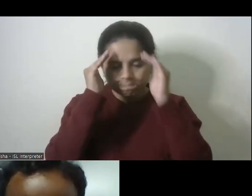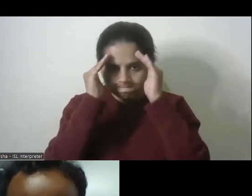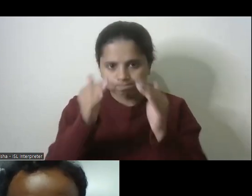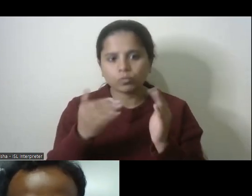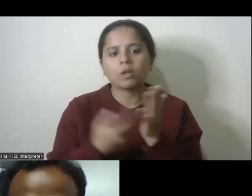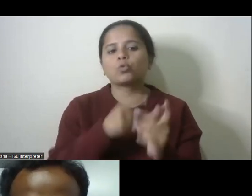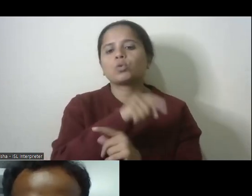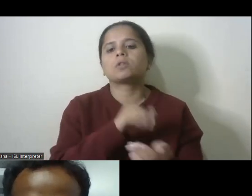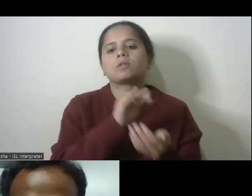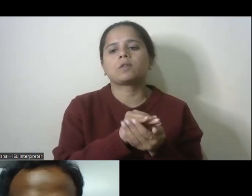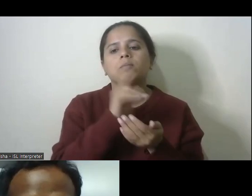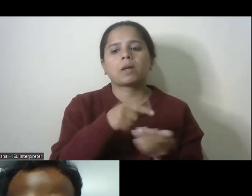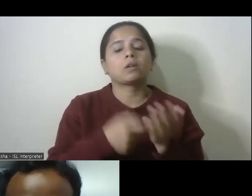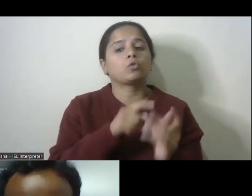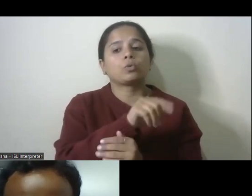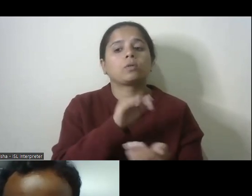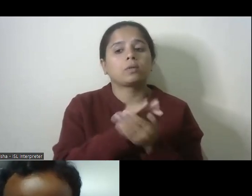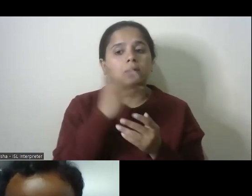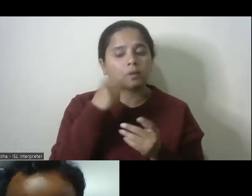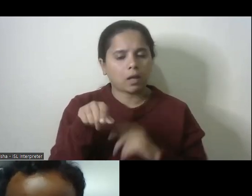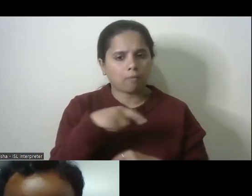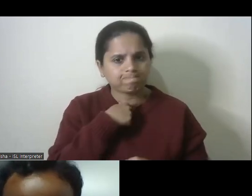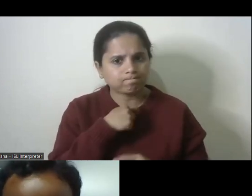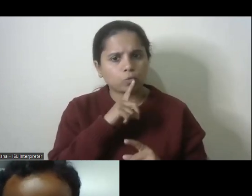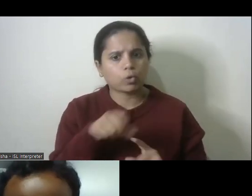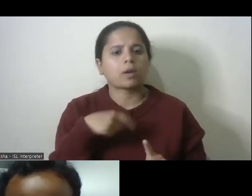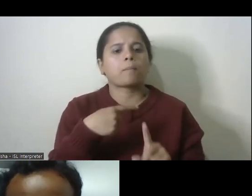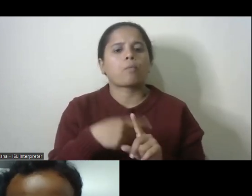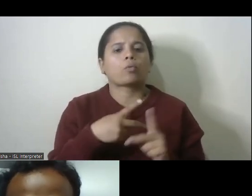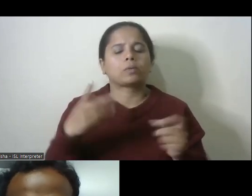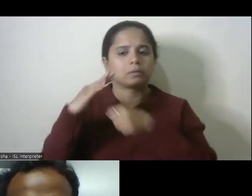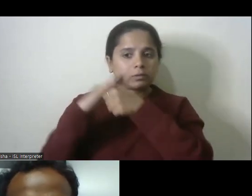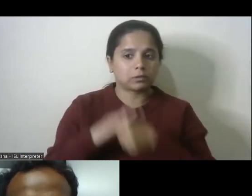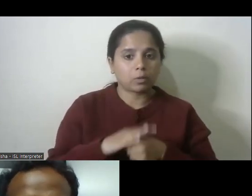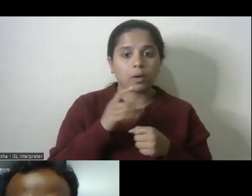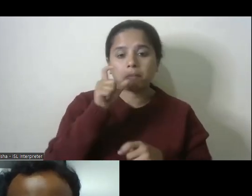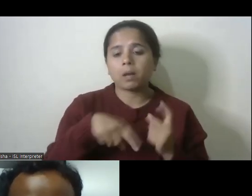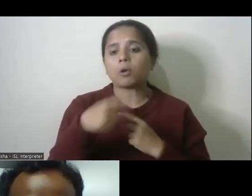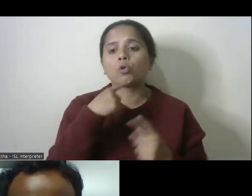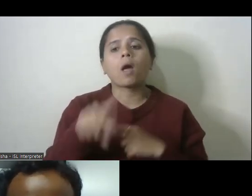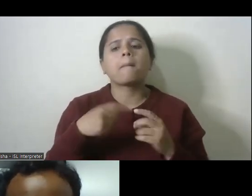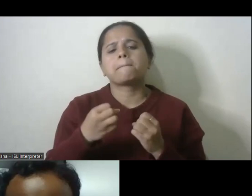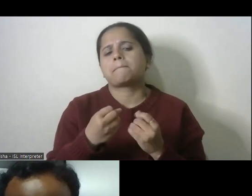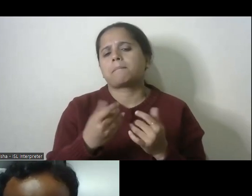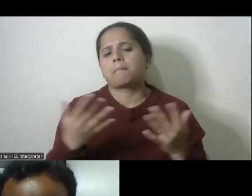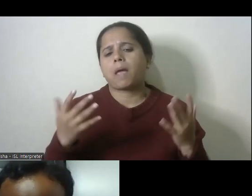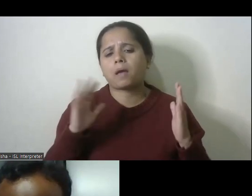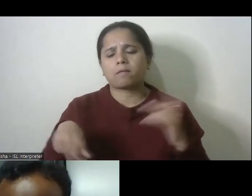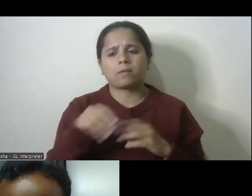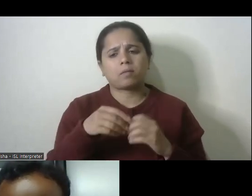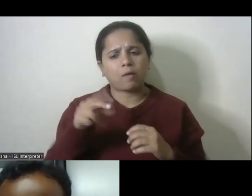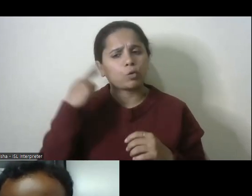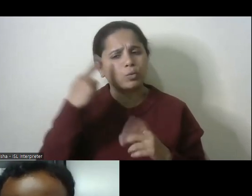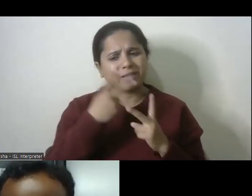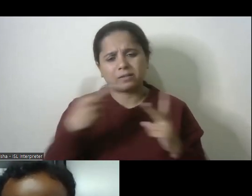reservation, where the reservation is a appomate or a positive discrimination, where the people talking about most of the n number of reasons,